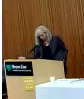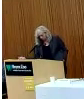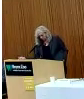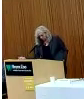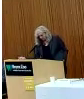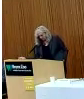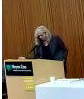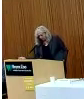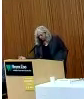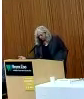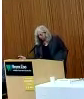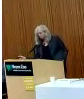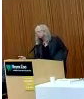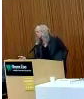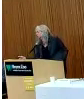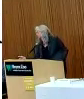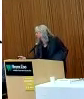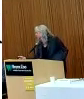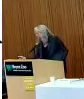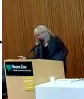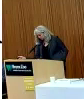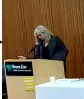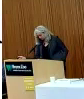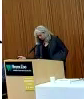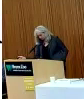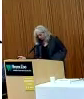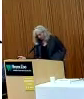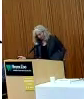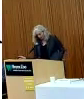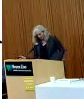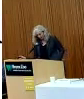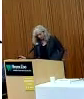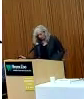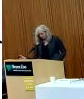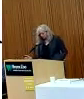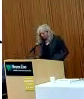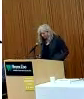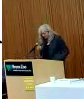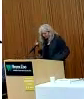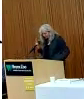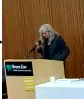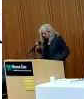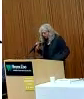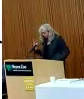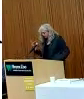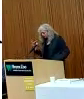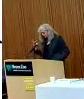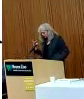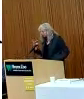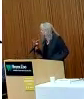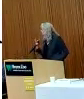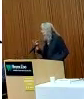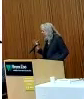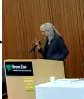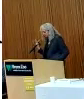loans and this is true even when you control for credit score and so while we didn't have access to all of the